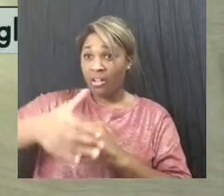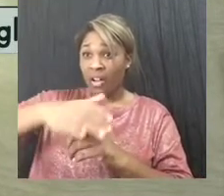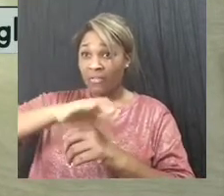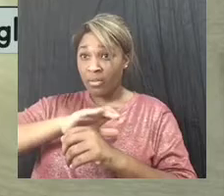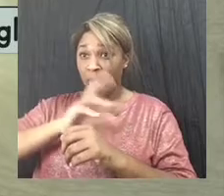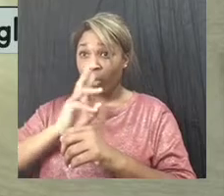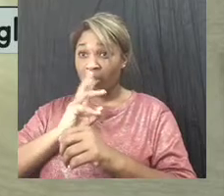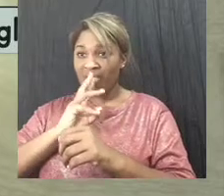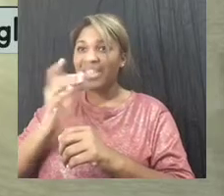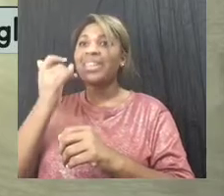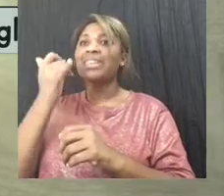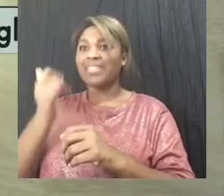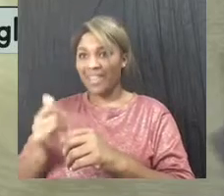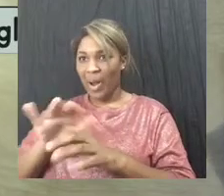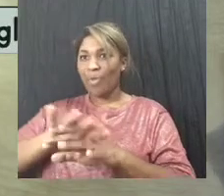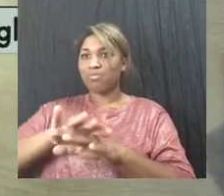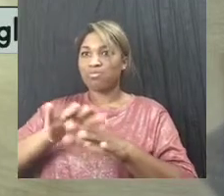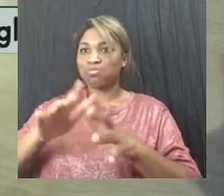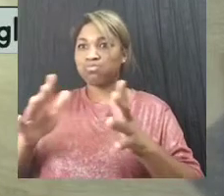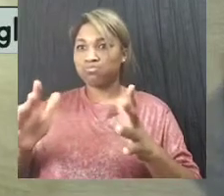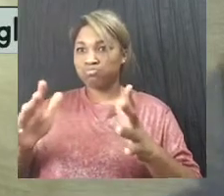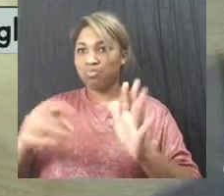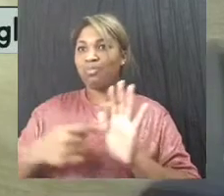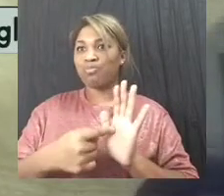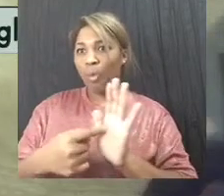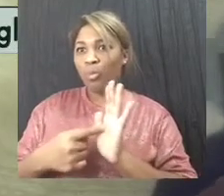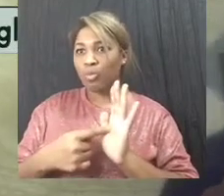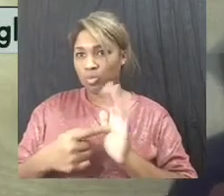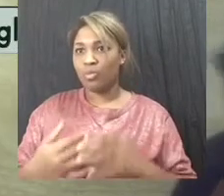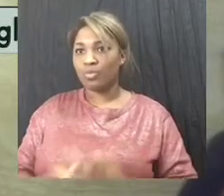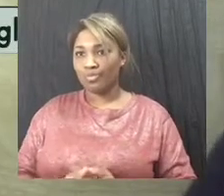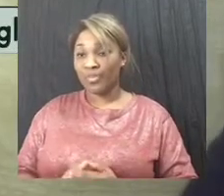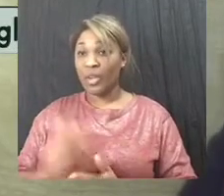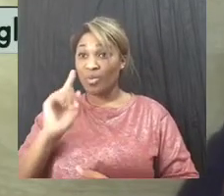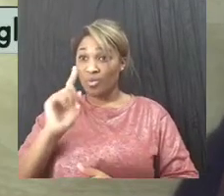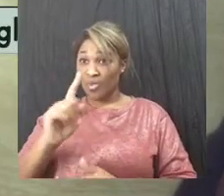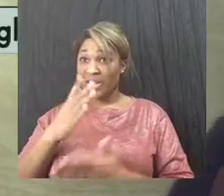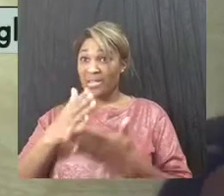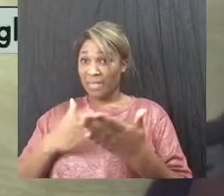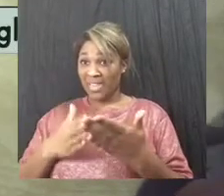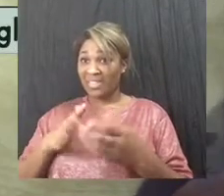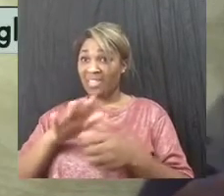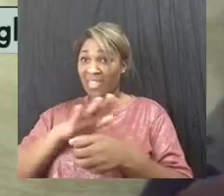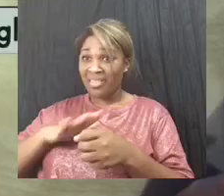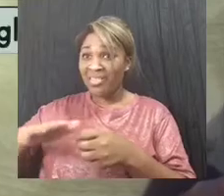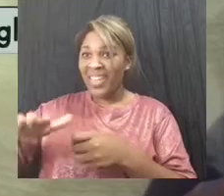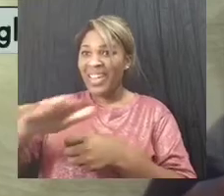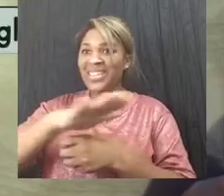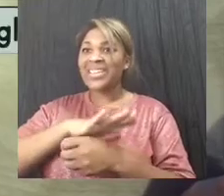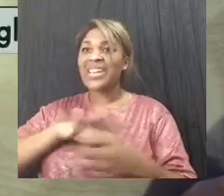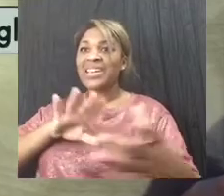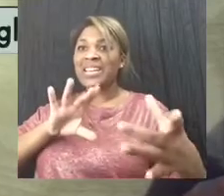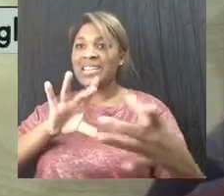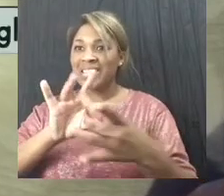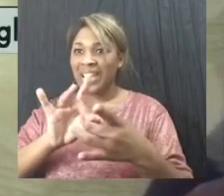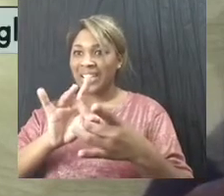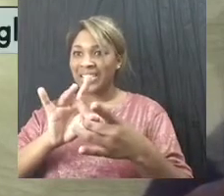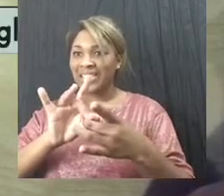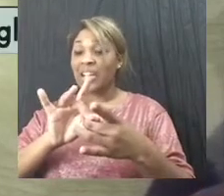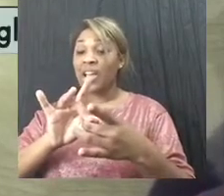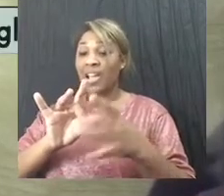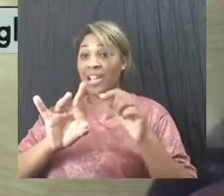exposed. And one of those pieces of land connected Asia to